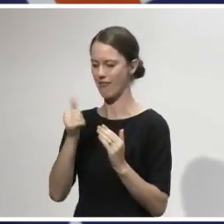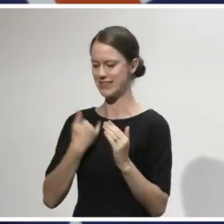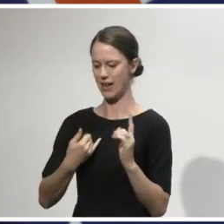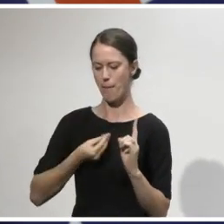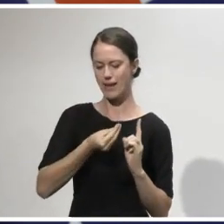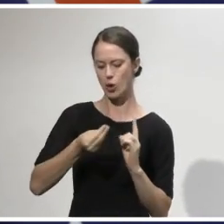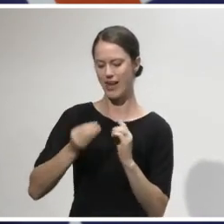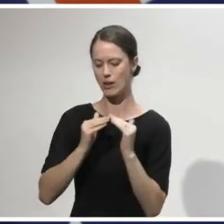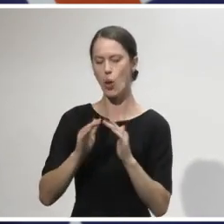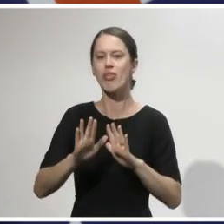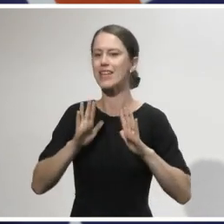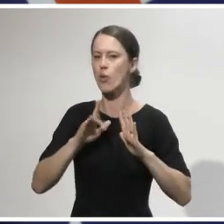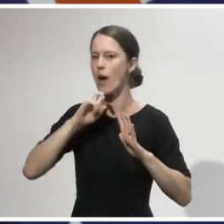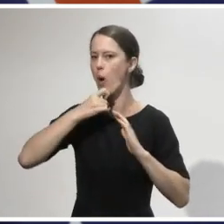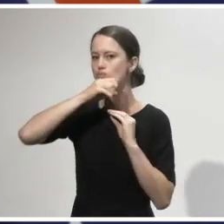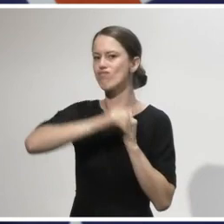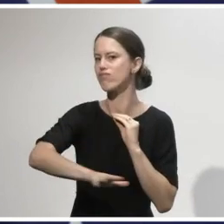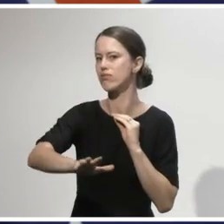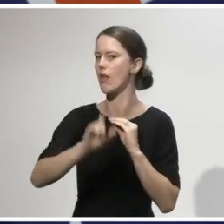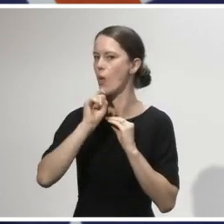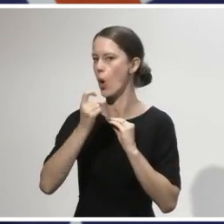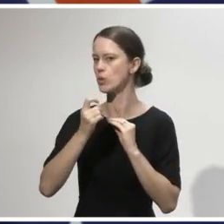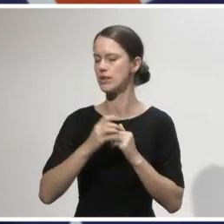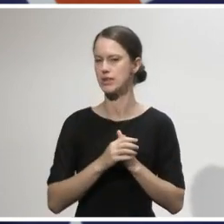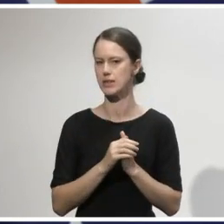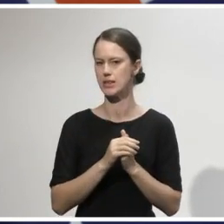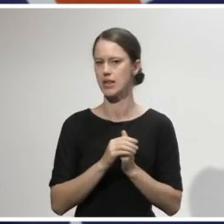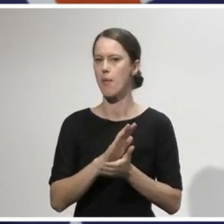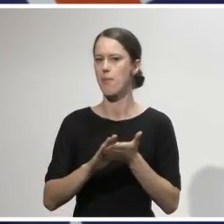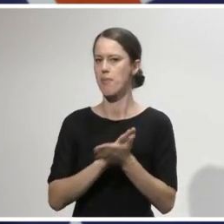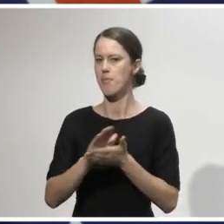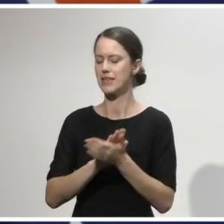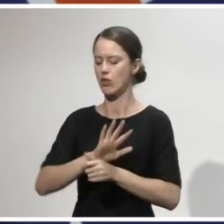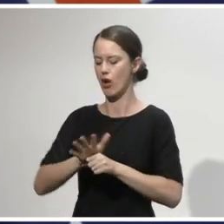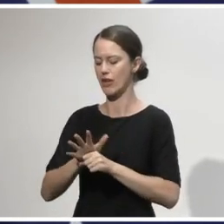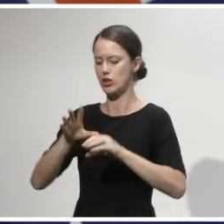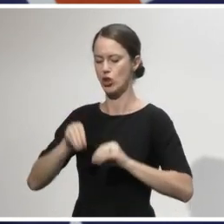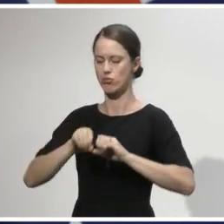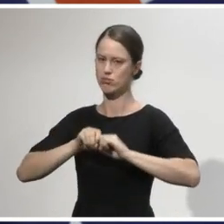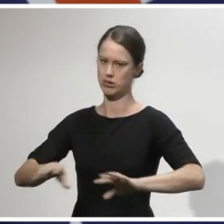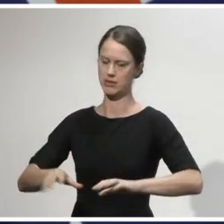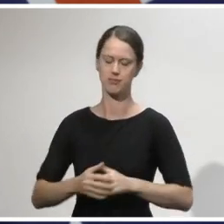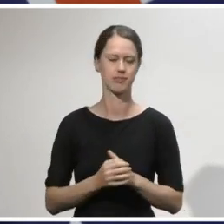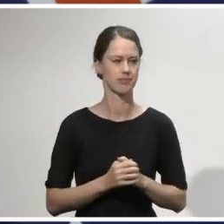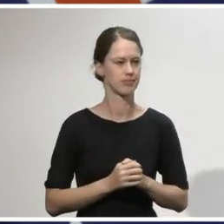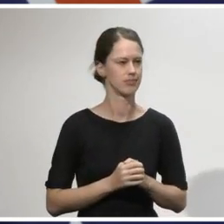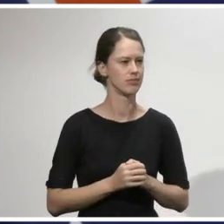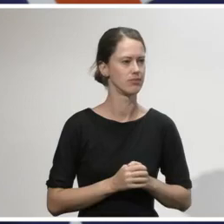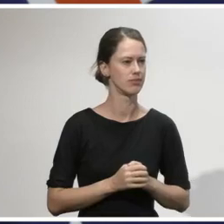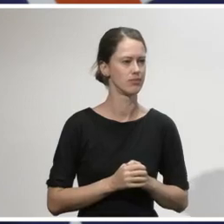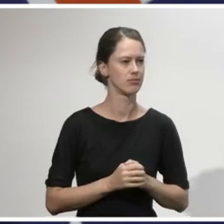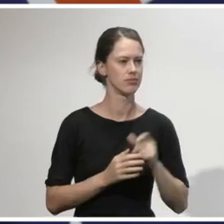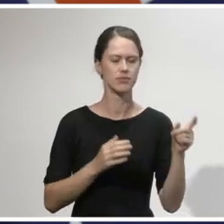interactions that people have, and so it helps contain, very strongly contains our clusters. Sorry,